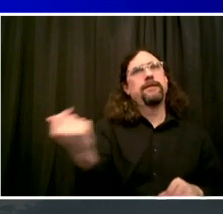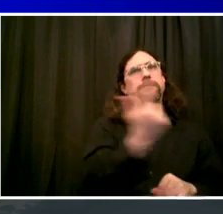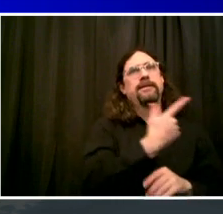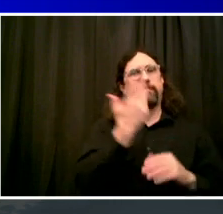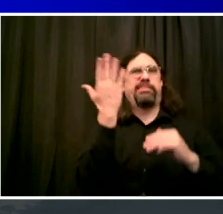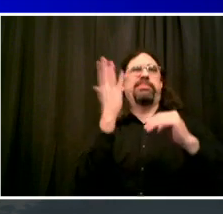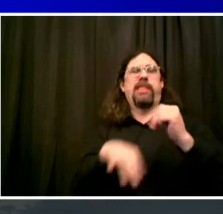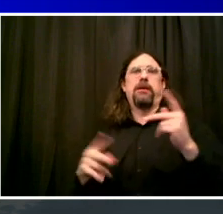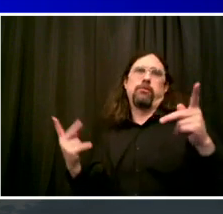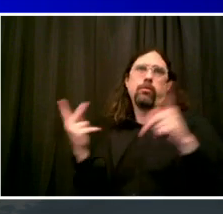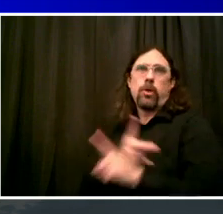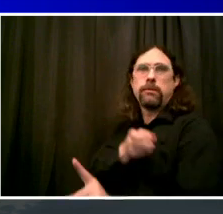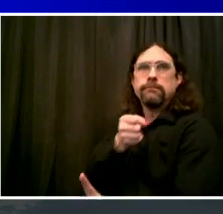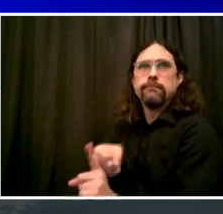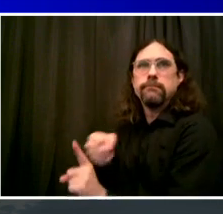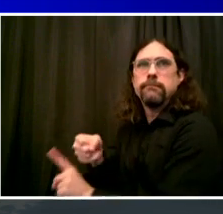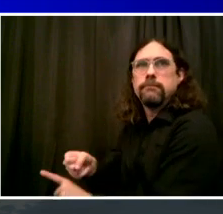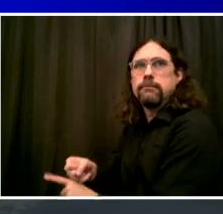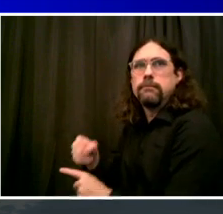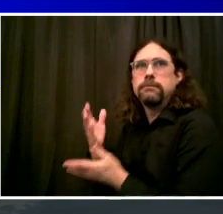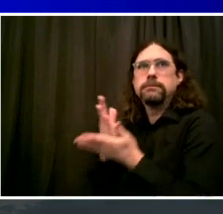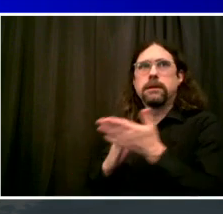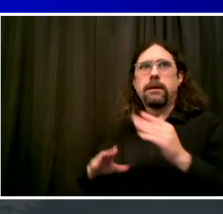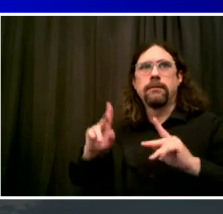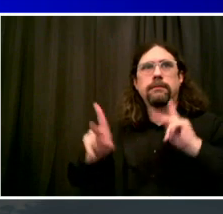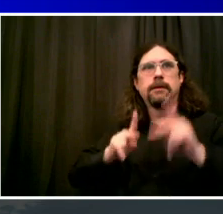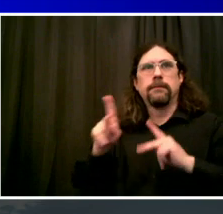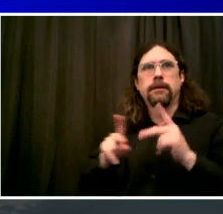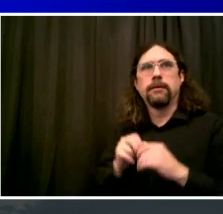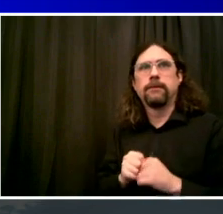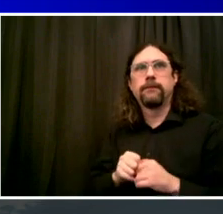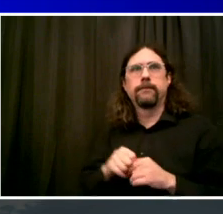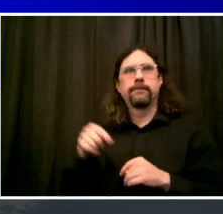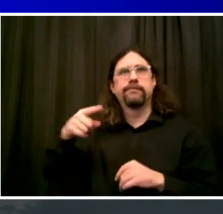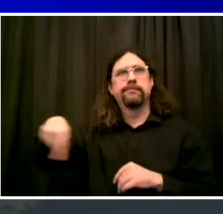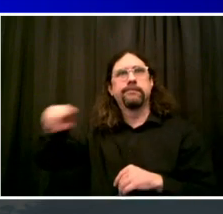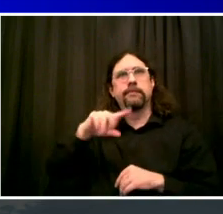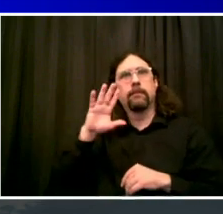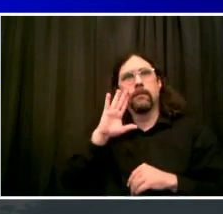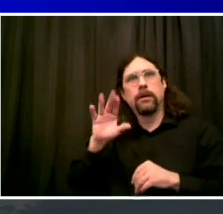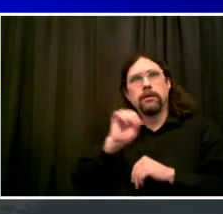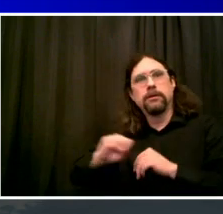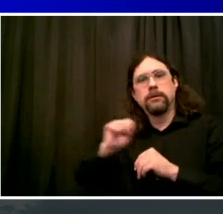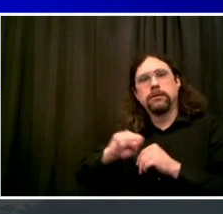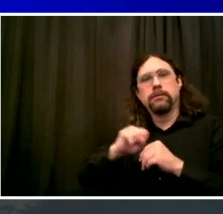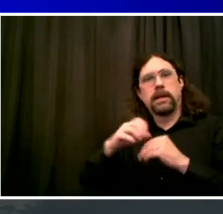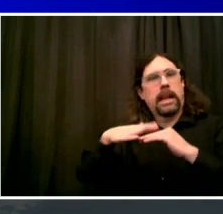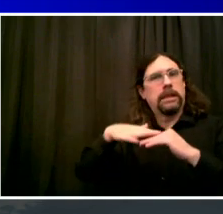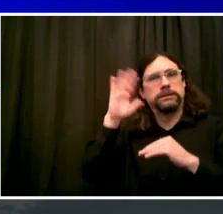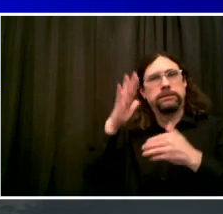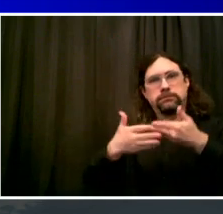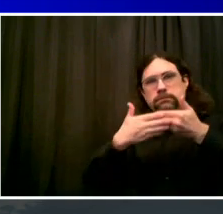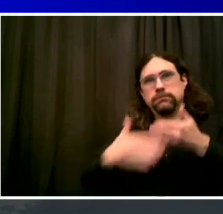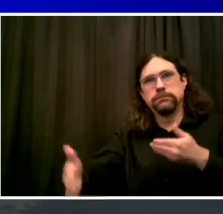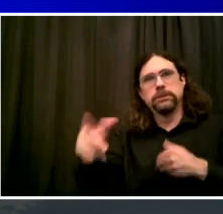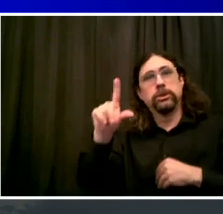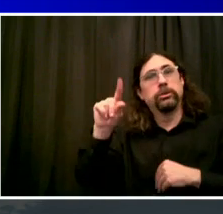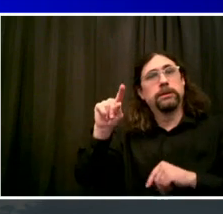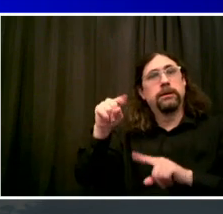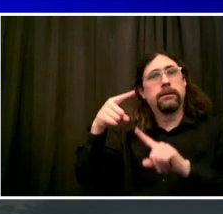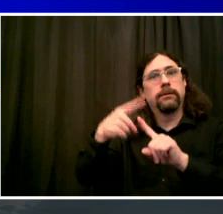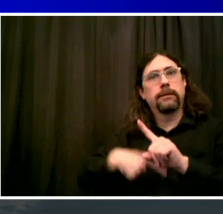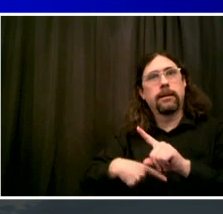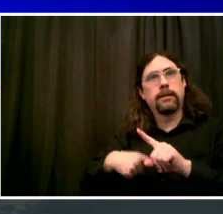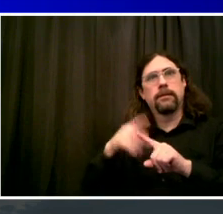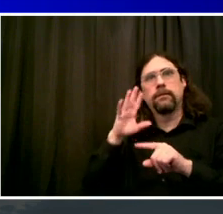over the next 20 months, the more structural change as well. This group of key city government leaders will be with that